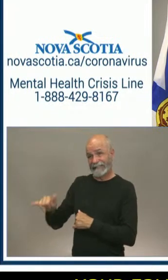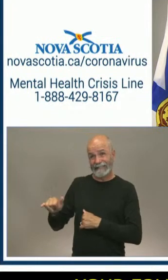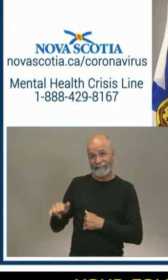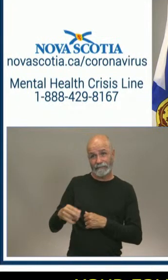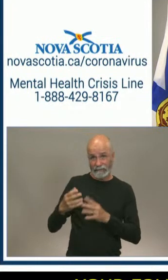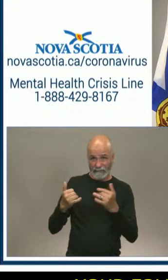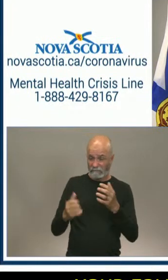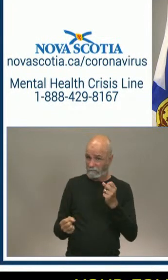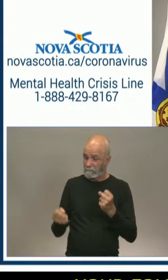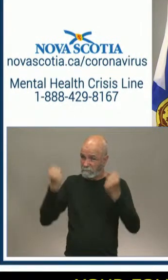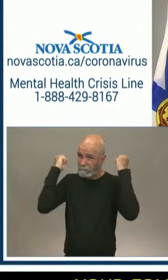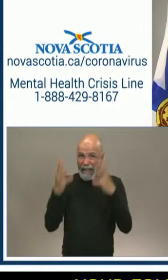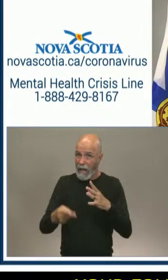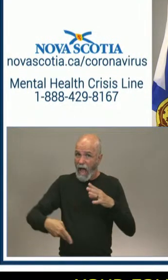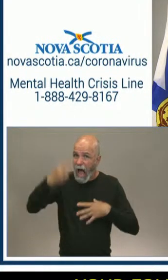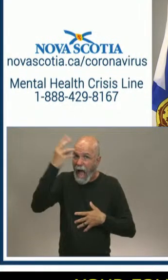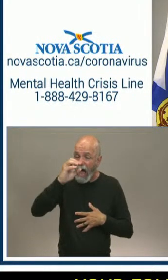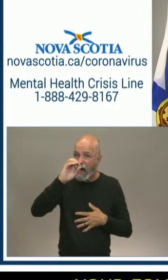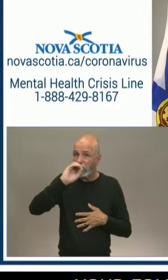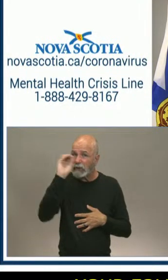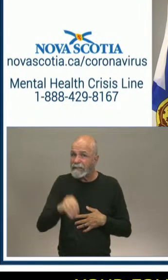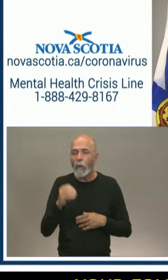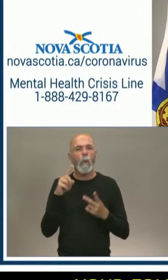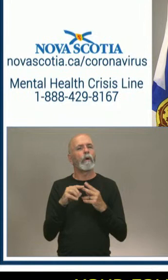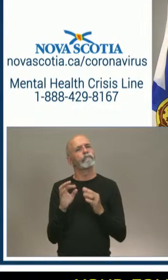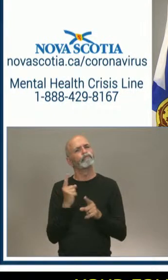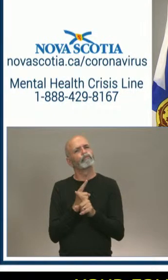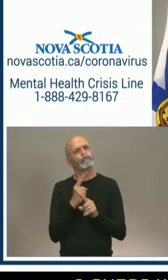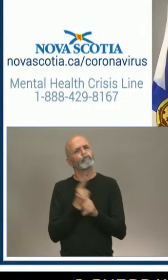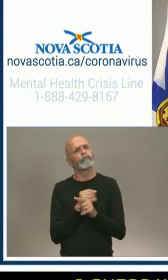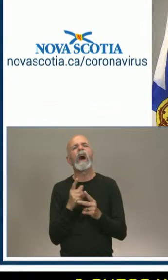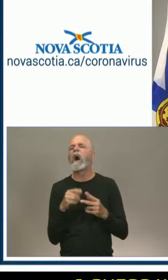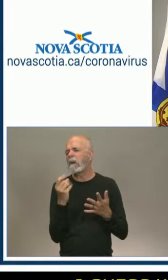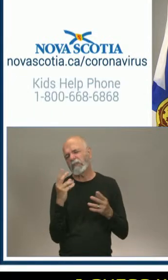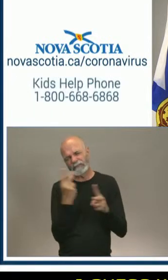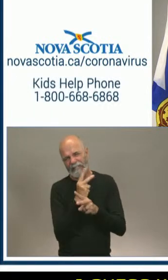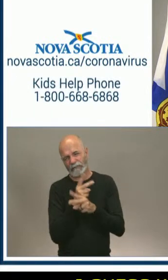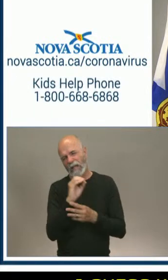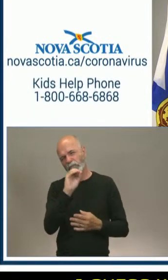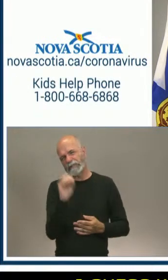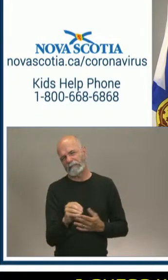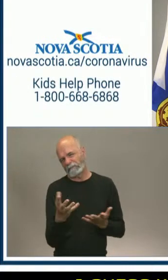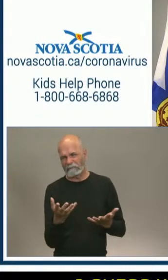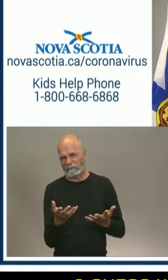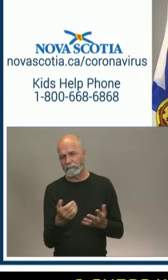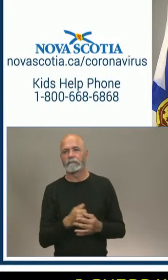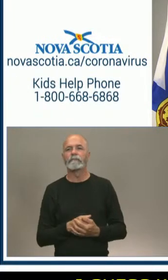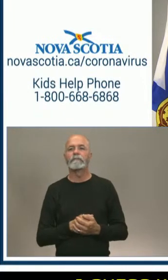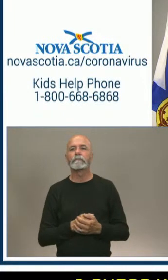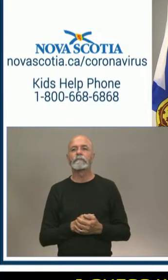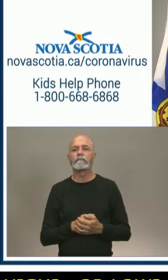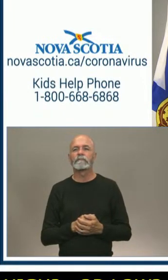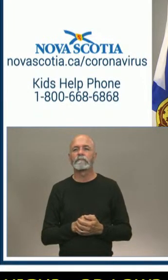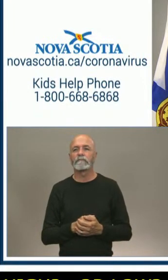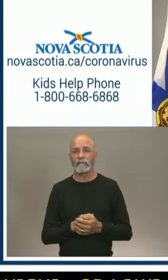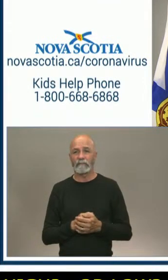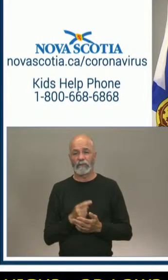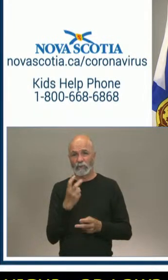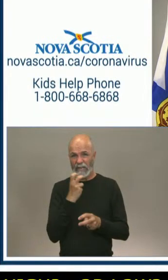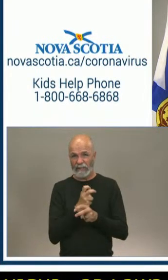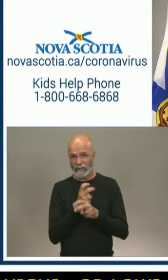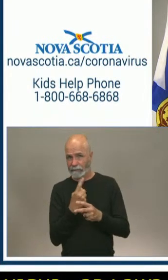middle based on what we know? What do you make of these particular numbers? Or is it still too early to see a trend